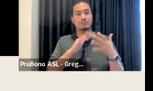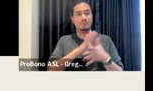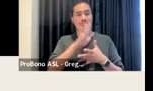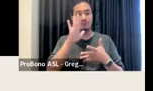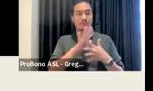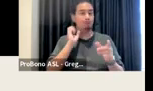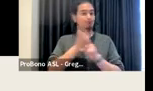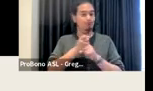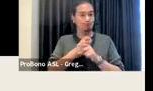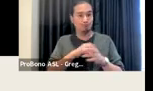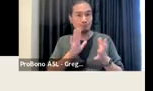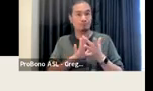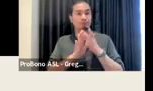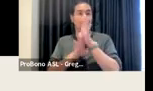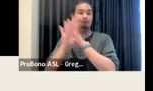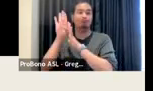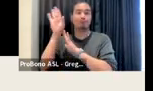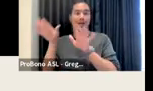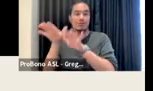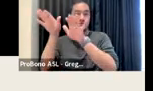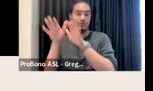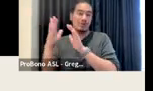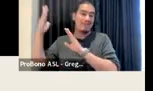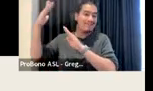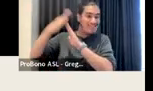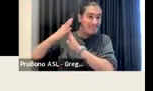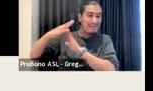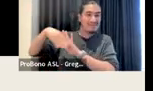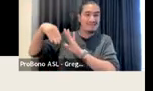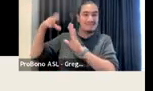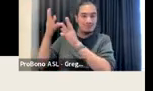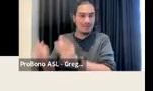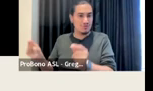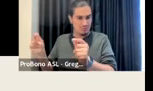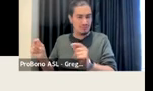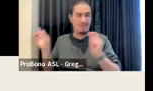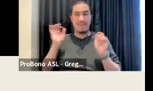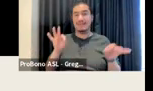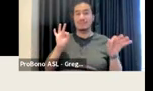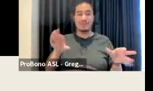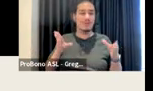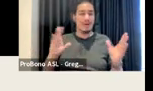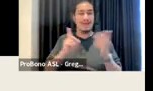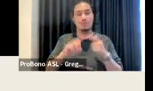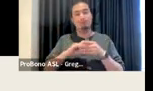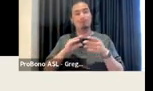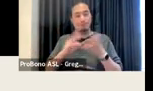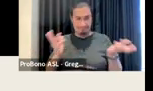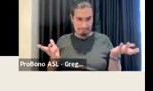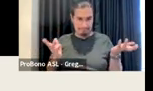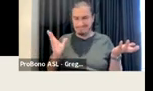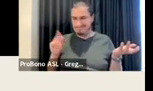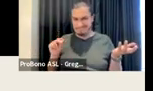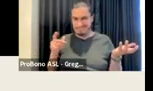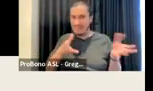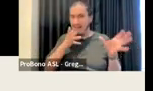climax, falling action, resolution. And then that's storytelling. That's the perfect way to tell a story, right? No, I hate